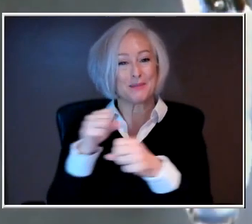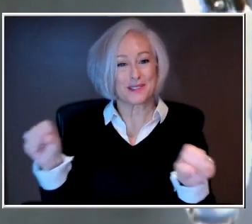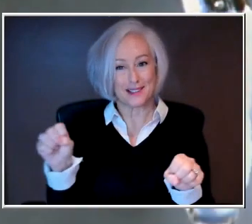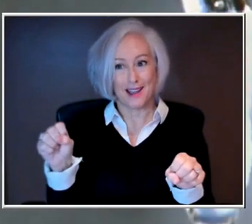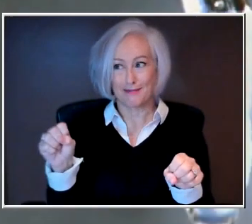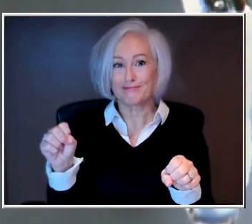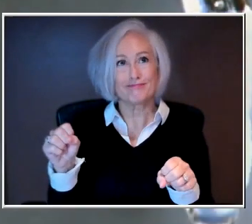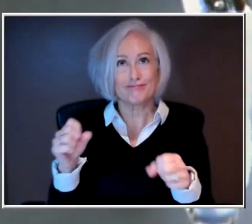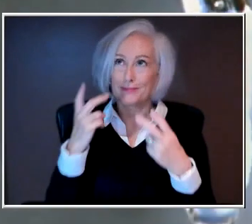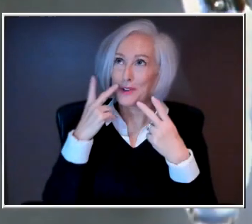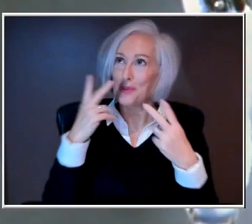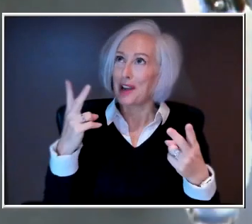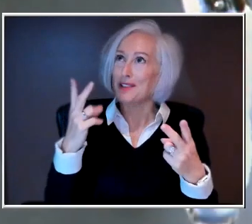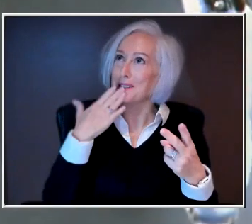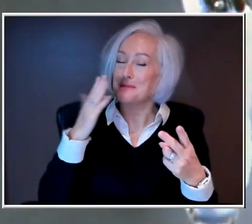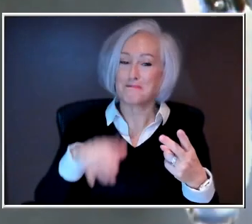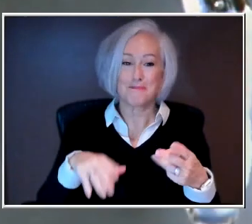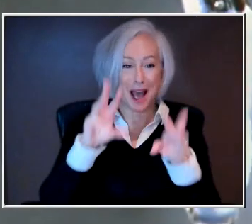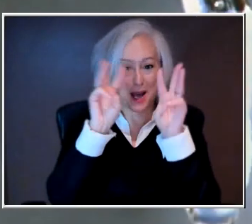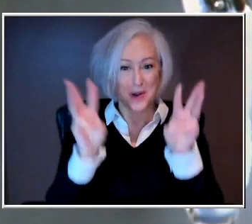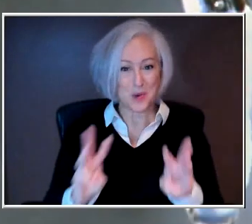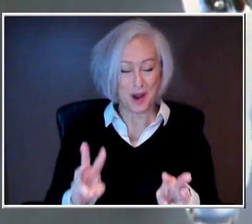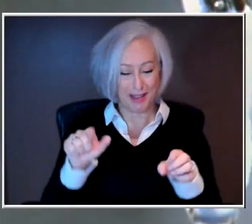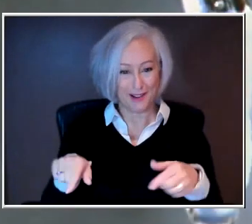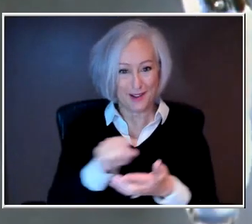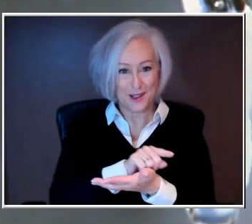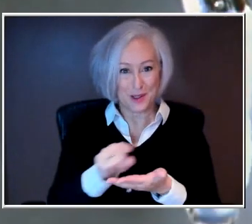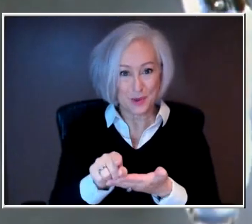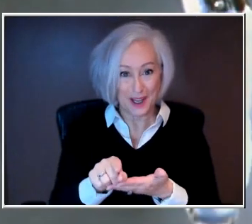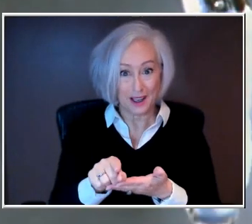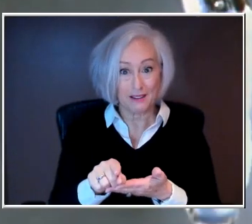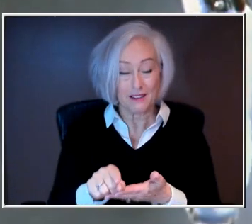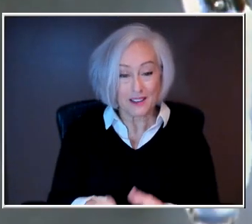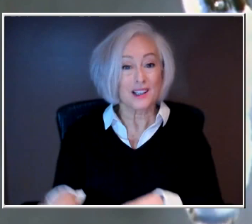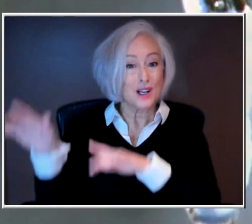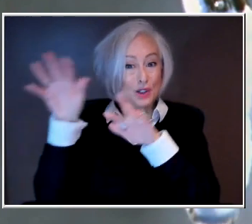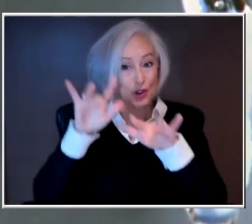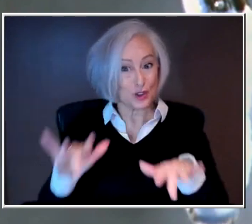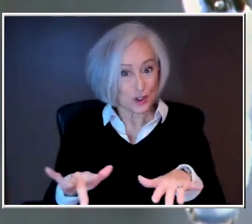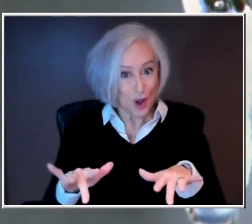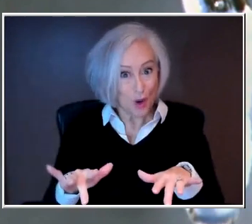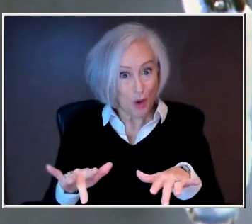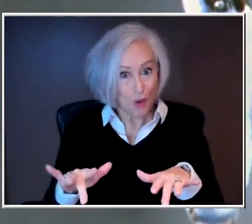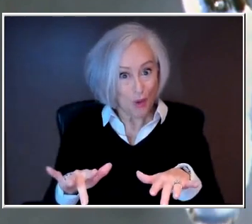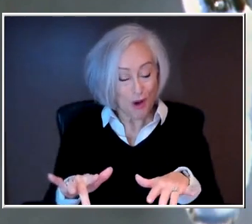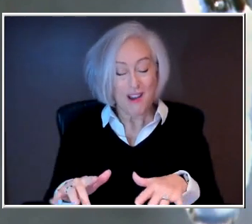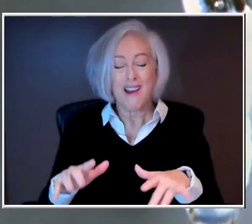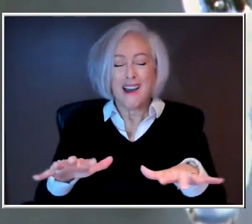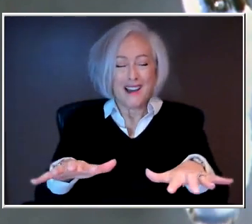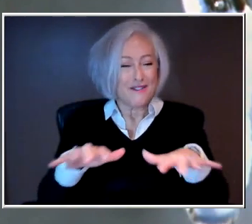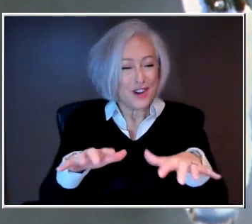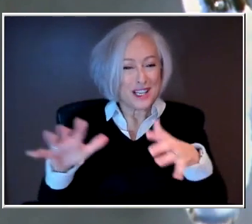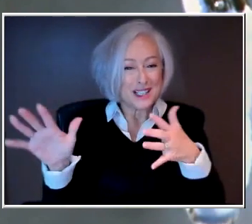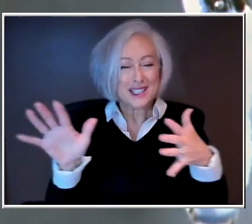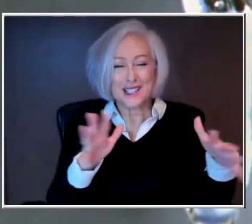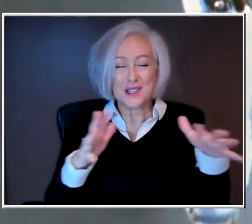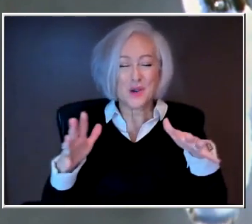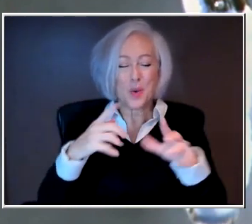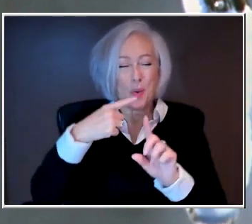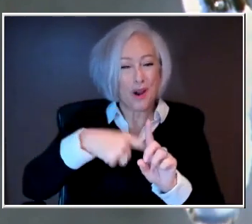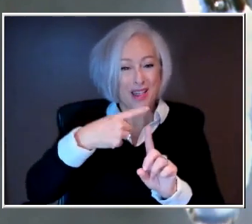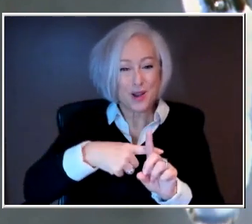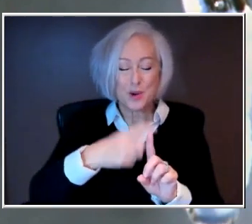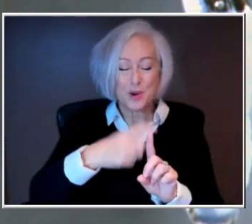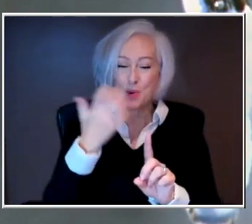slick snow, of course, is one thing, but those freezing air temperatures is a whole other danger. Weather forecasts show the Kansas City area will